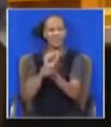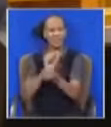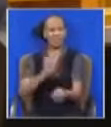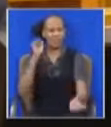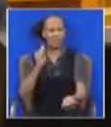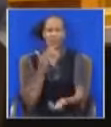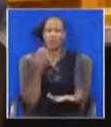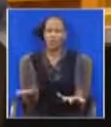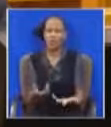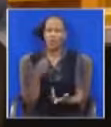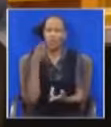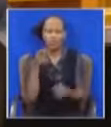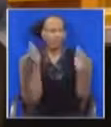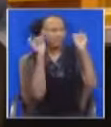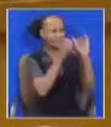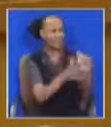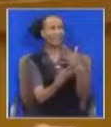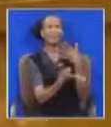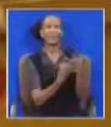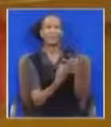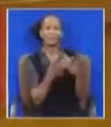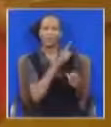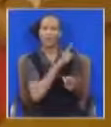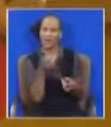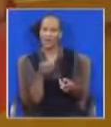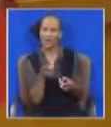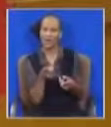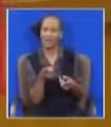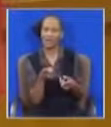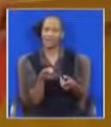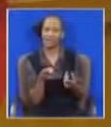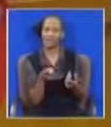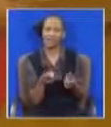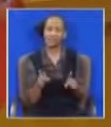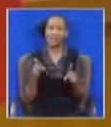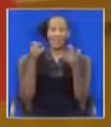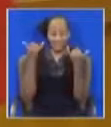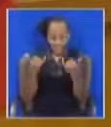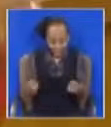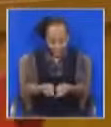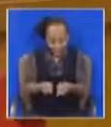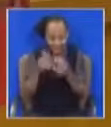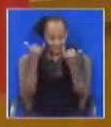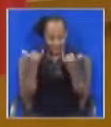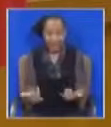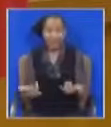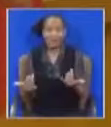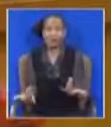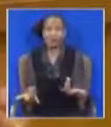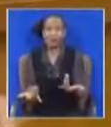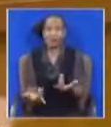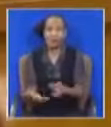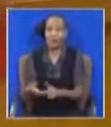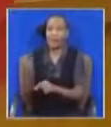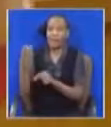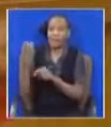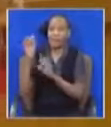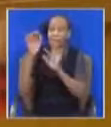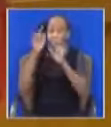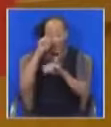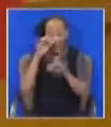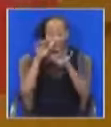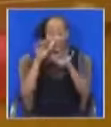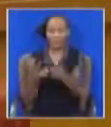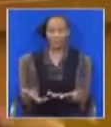which you went to prison for? The motive forces of the National Democratic Revolution are the oppressed.